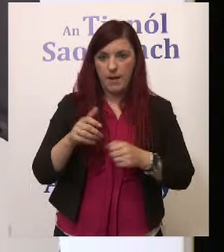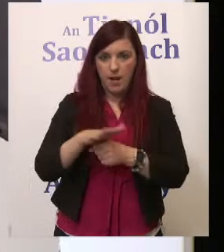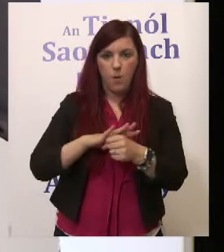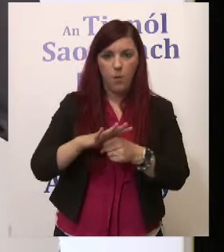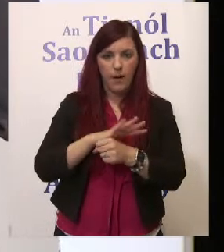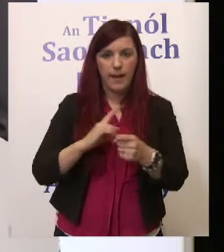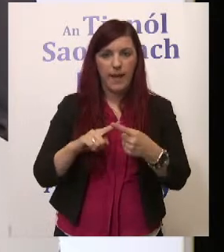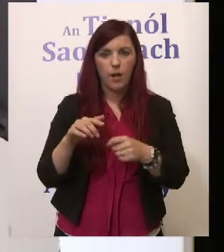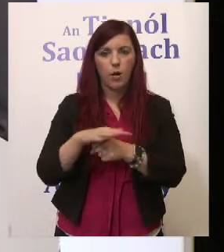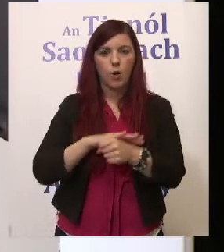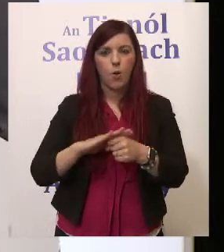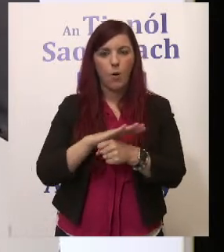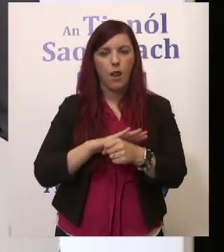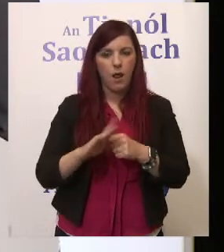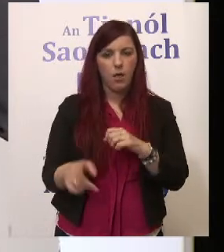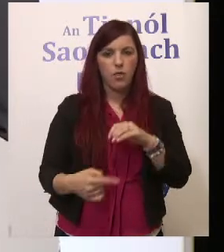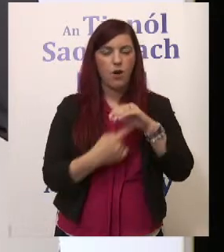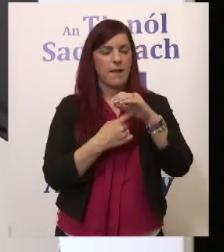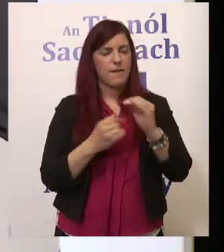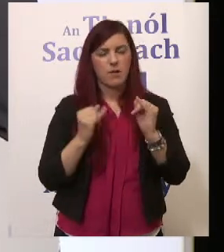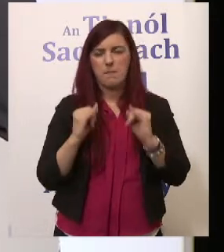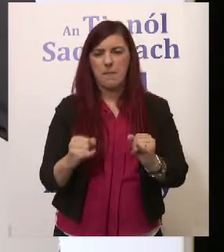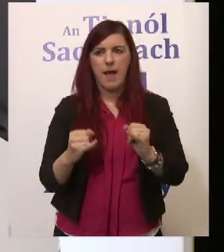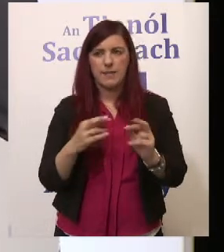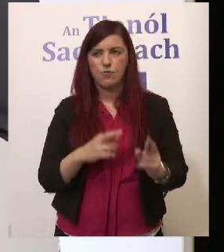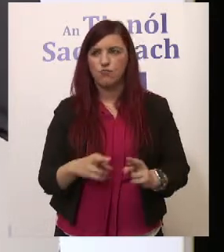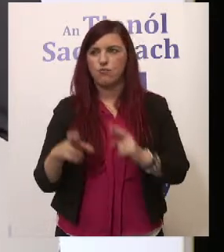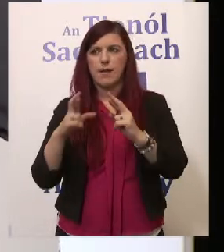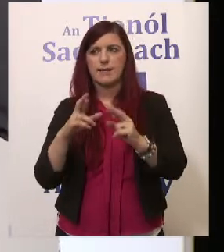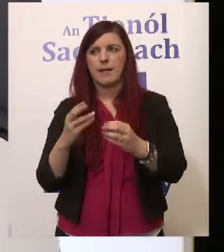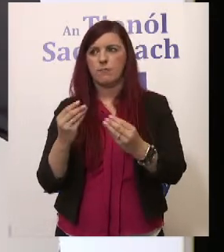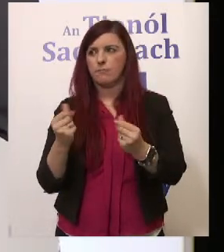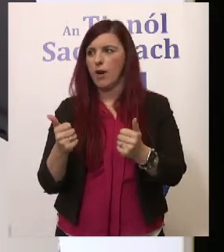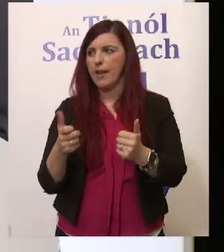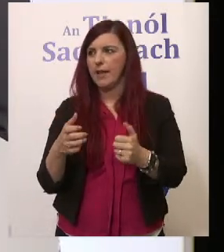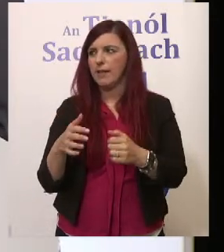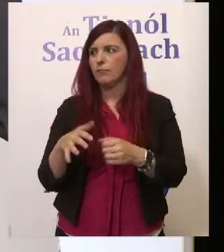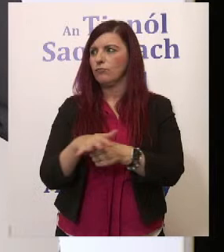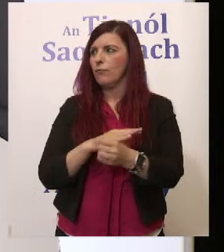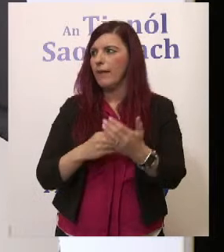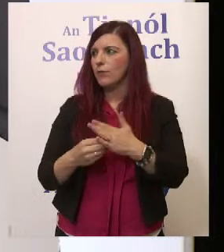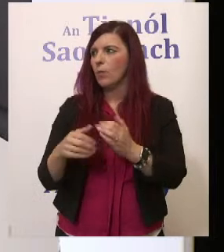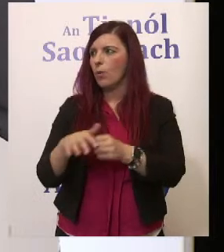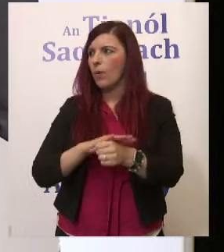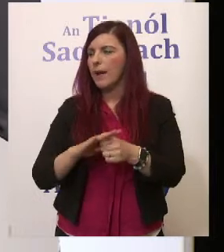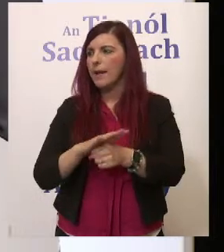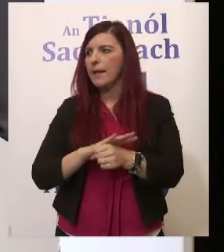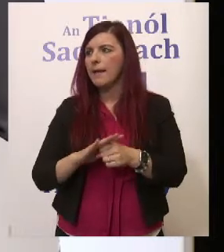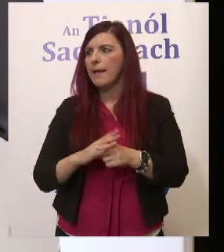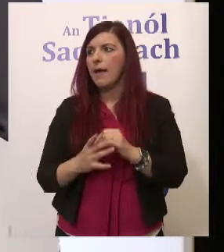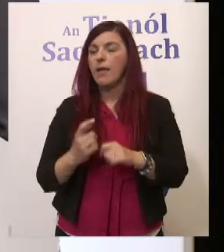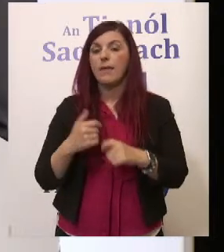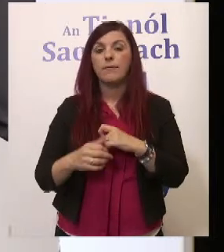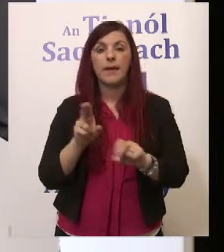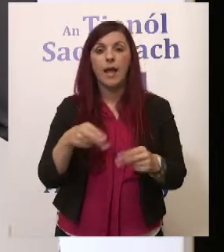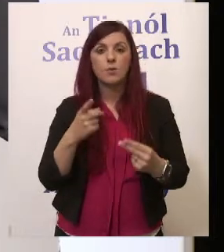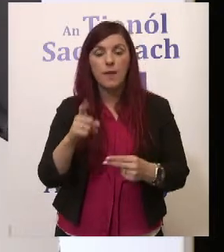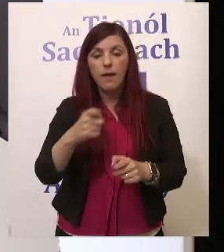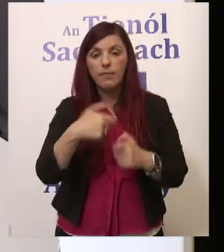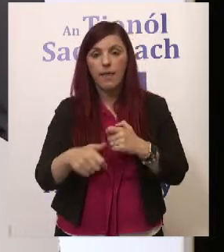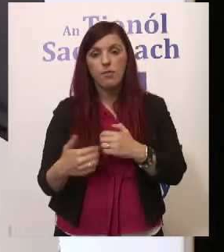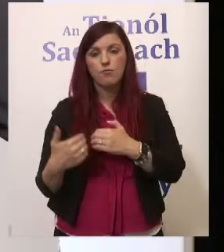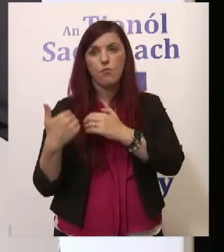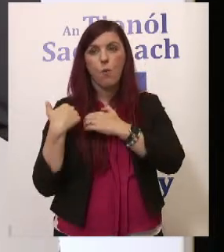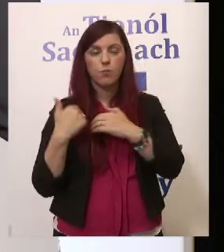authorities have been very, very bad at raising revenue locally, just look at the local property taxes, then the role will be constrained by